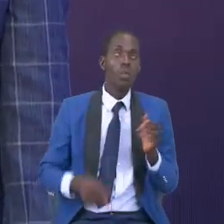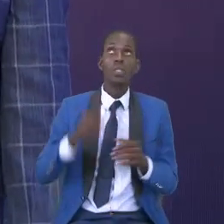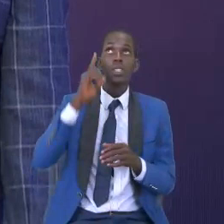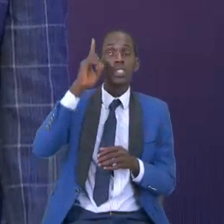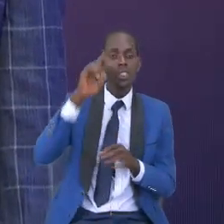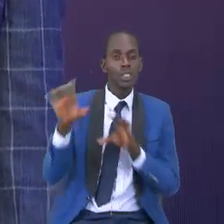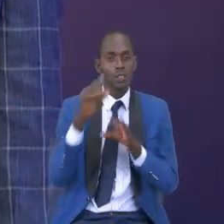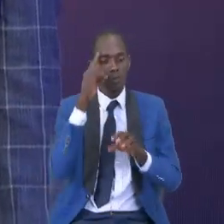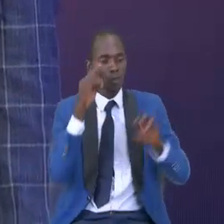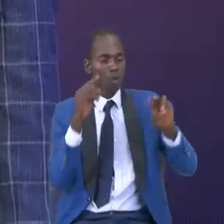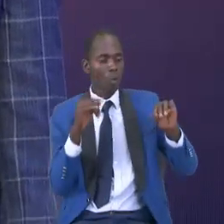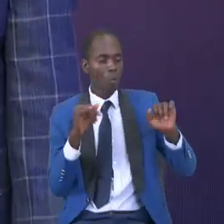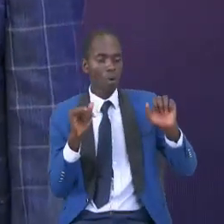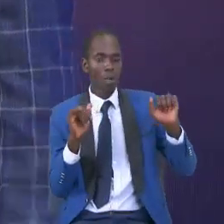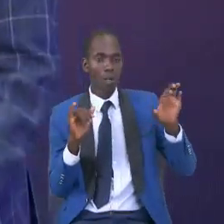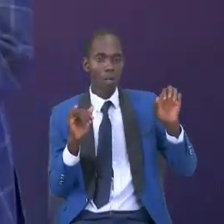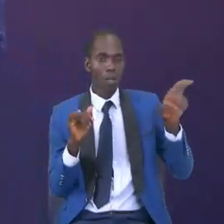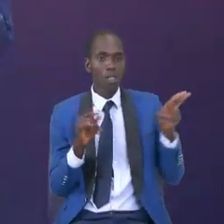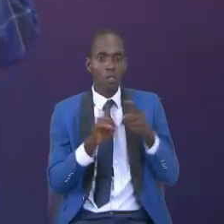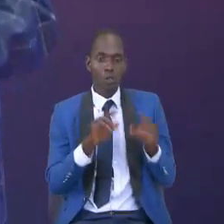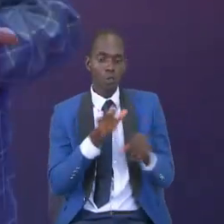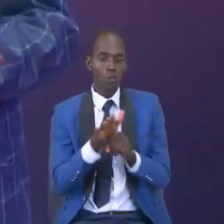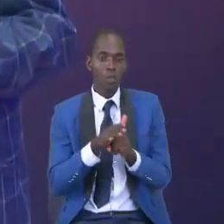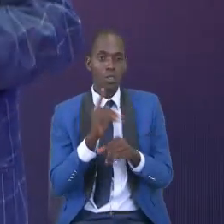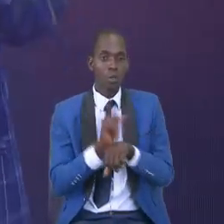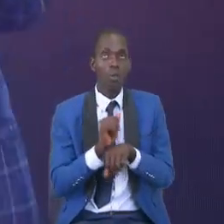to fulfill the ministry God gave him,